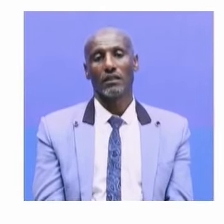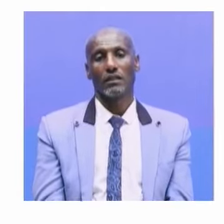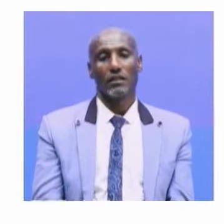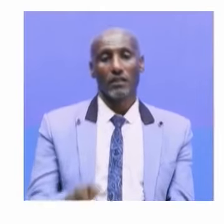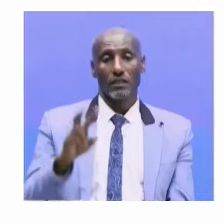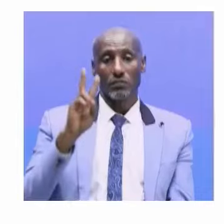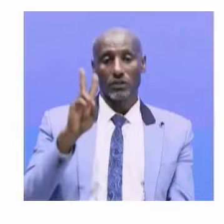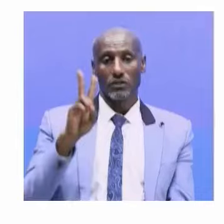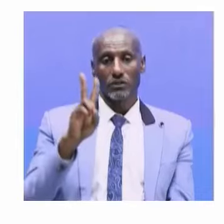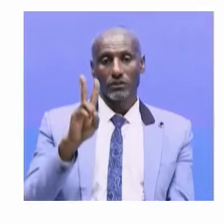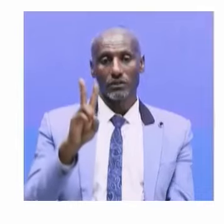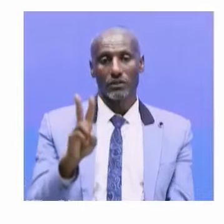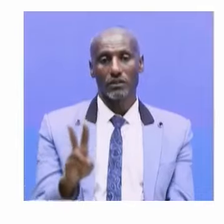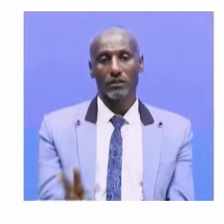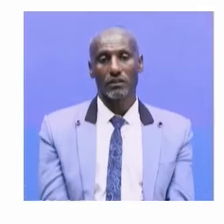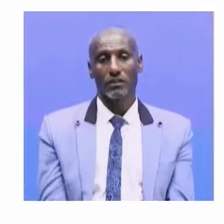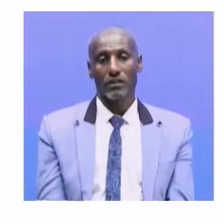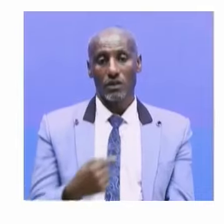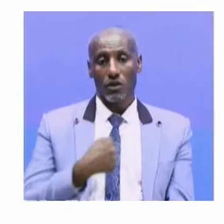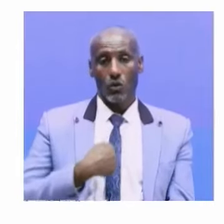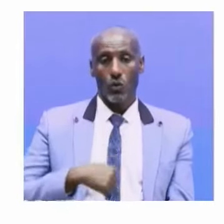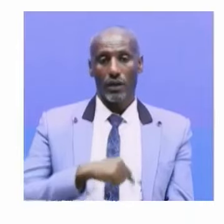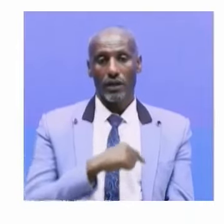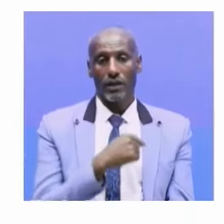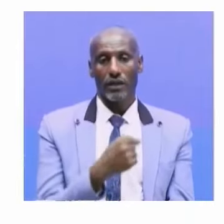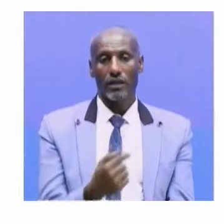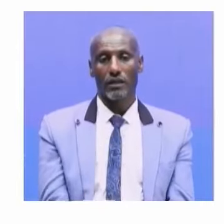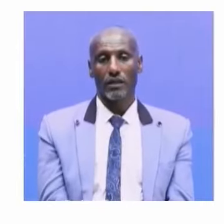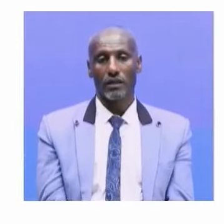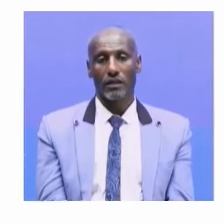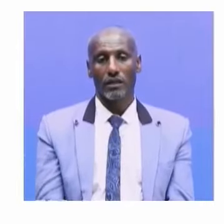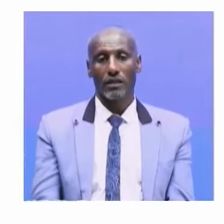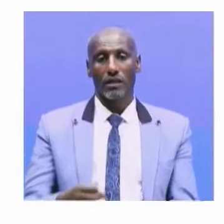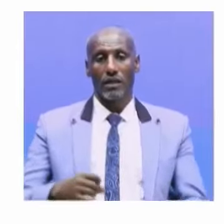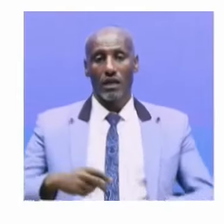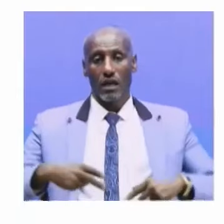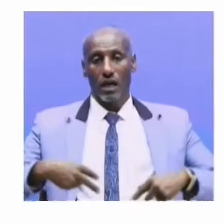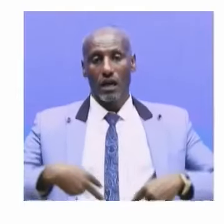2. We have